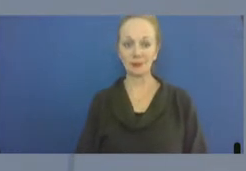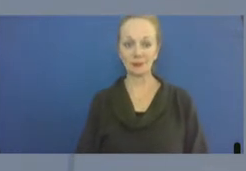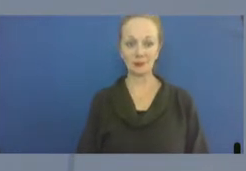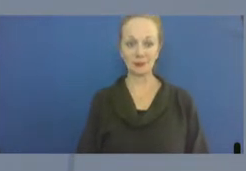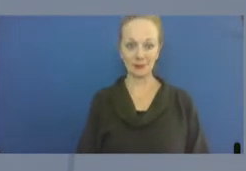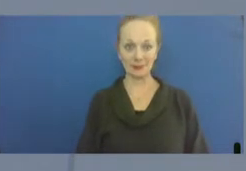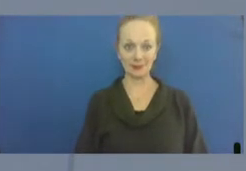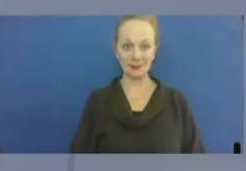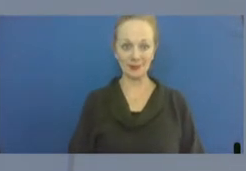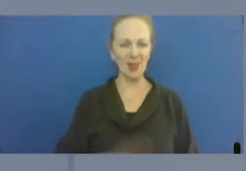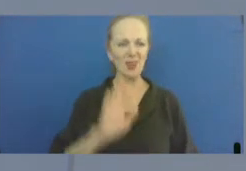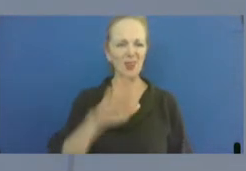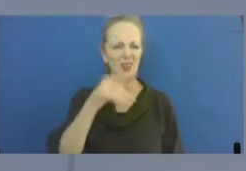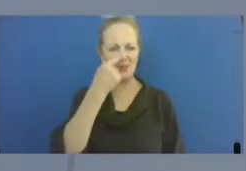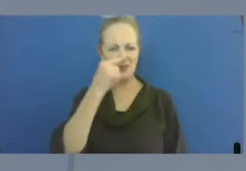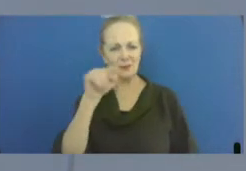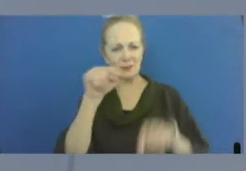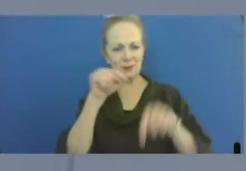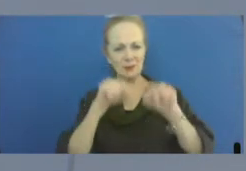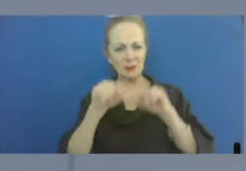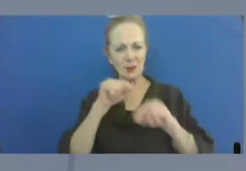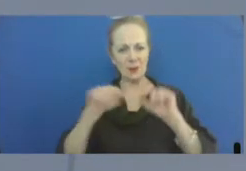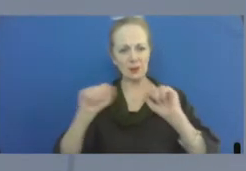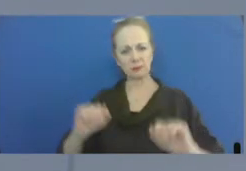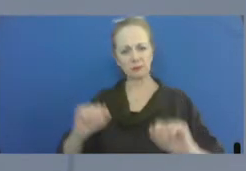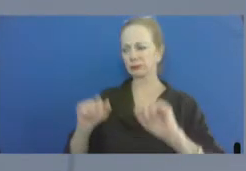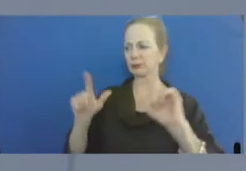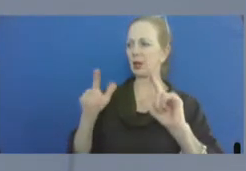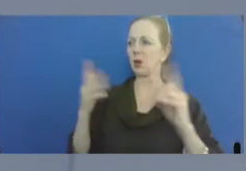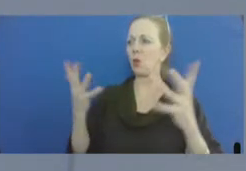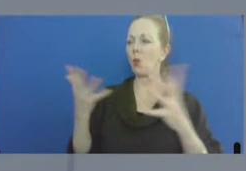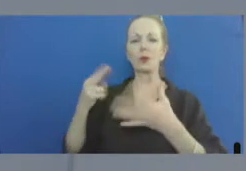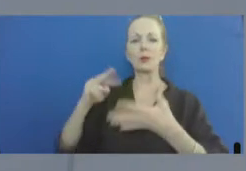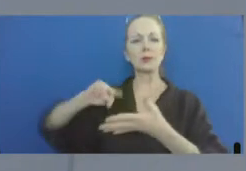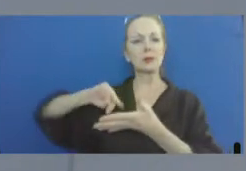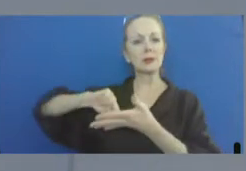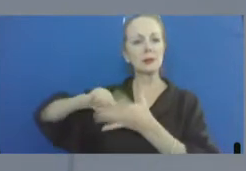go back to the slide where it talks about what was the intention,